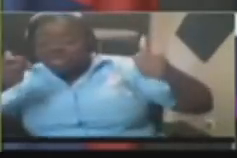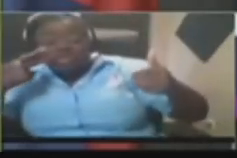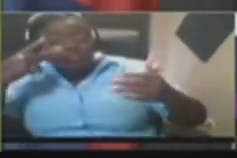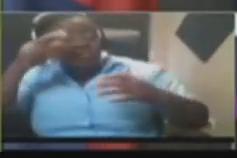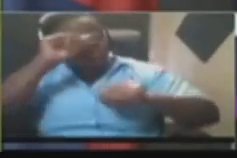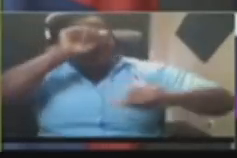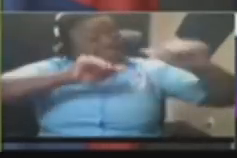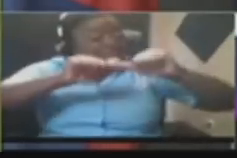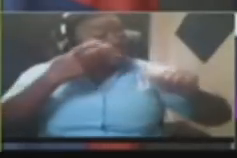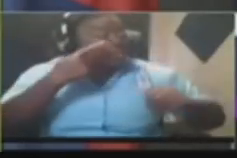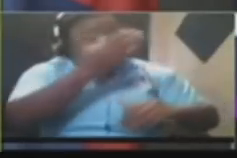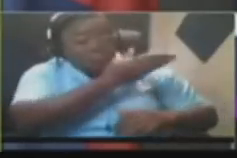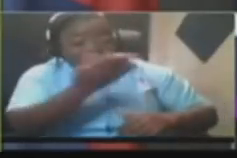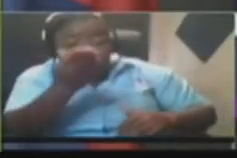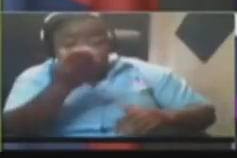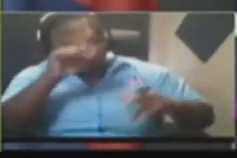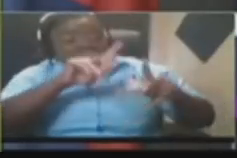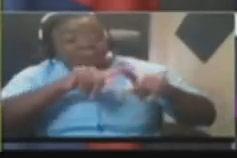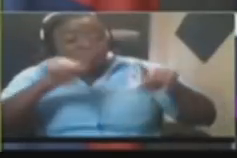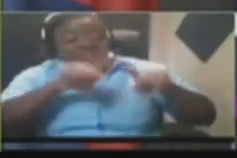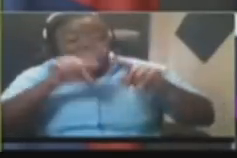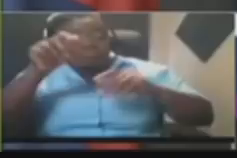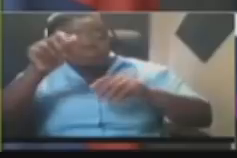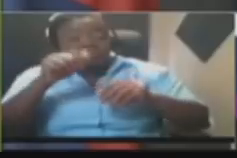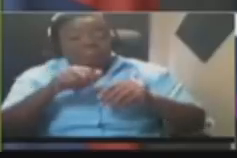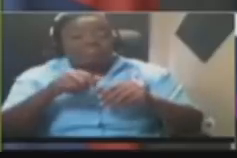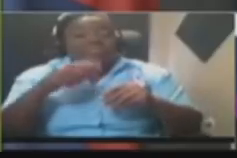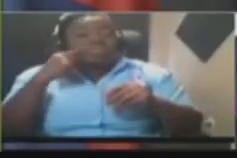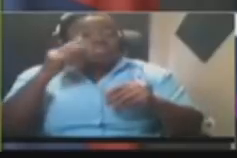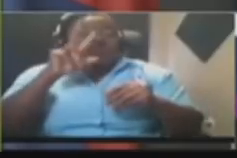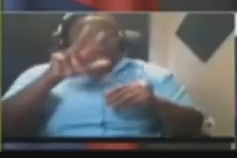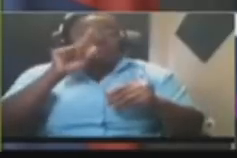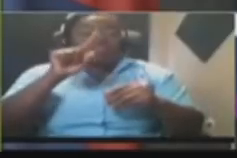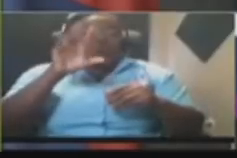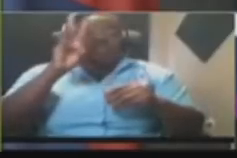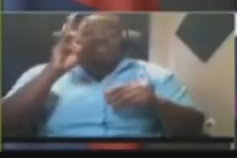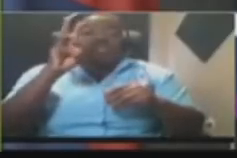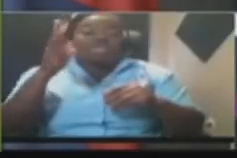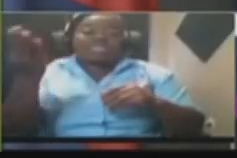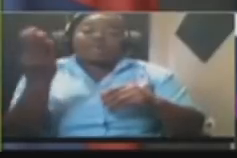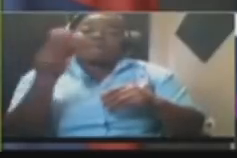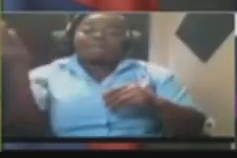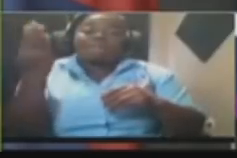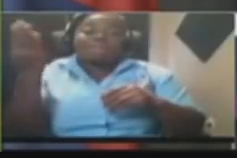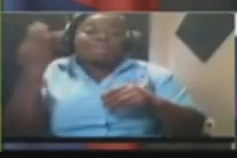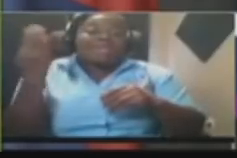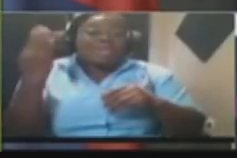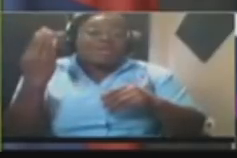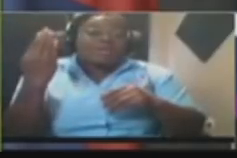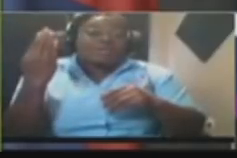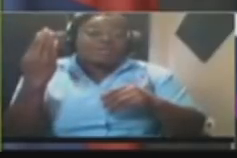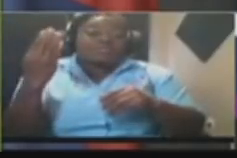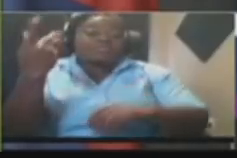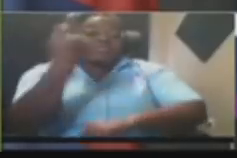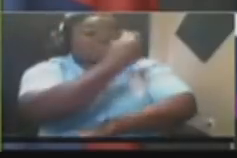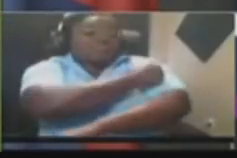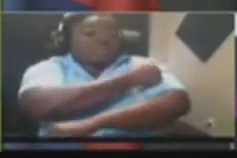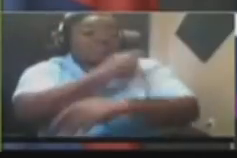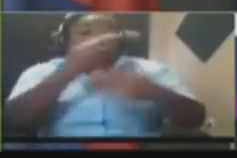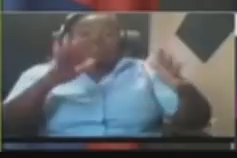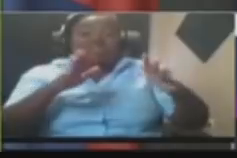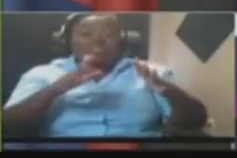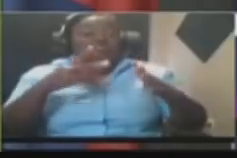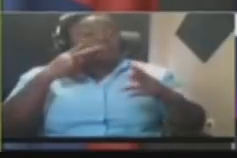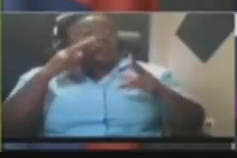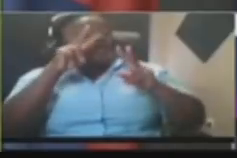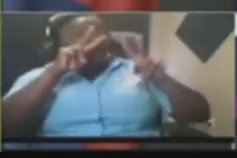I understand that 3.6 billion doses that are already administered and being monitored